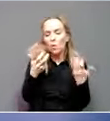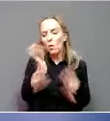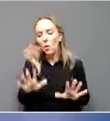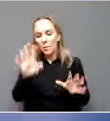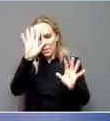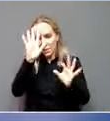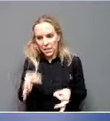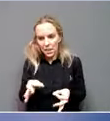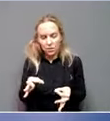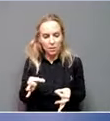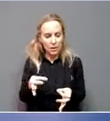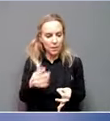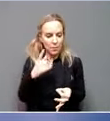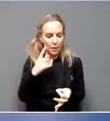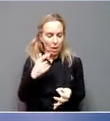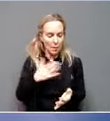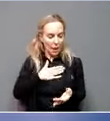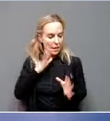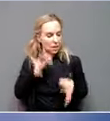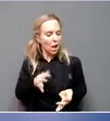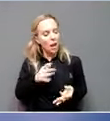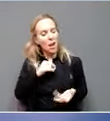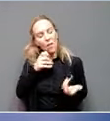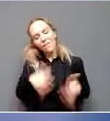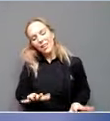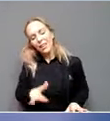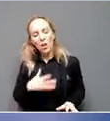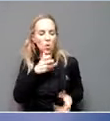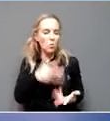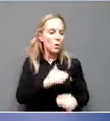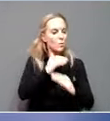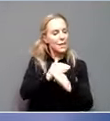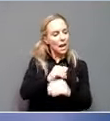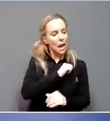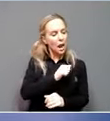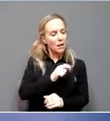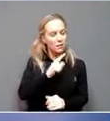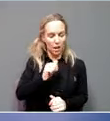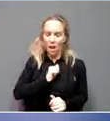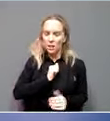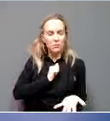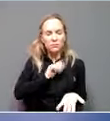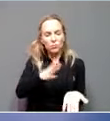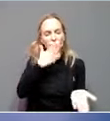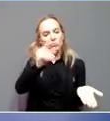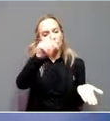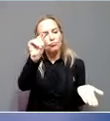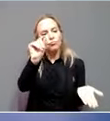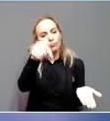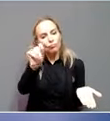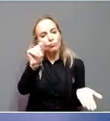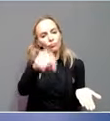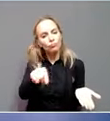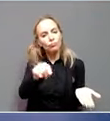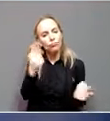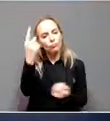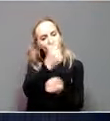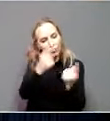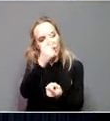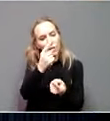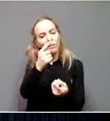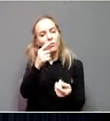being tired of doing the things that protect us. Here's a good checklist. Think through it all. Do as many of